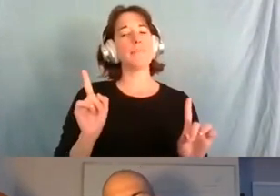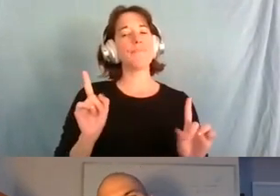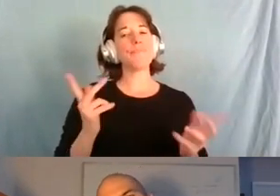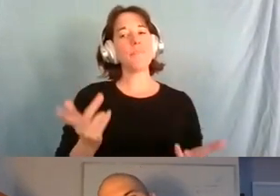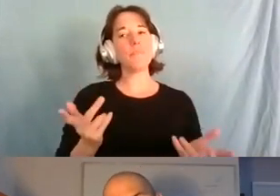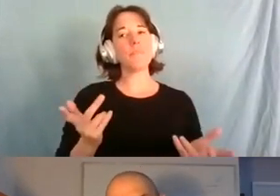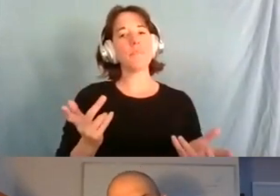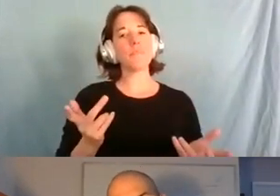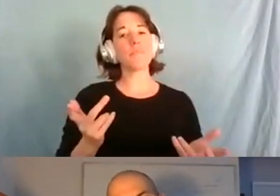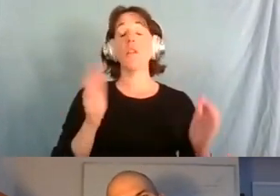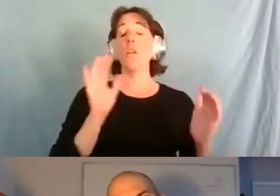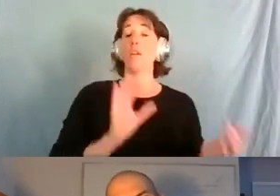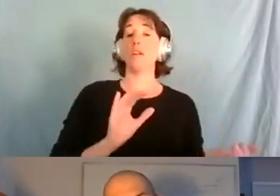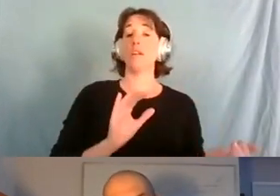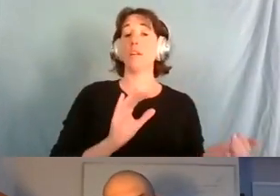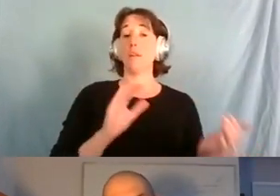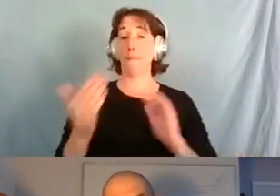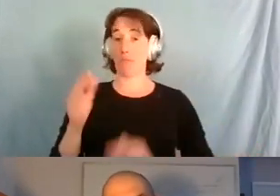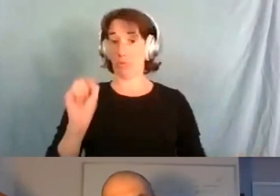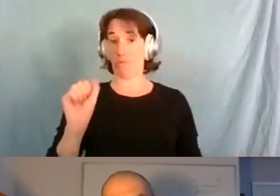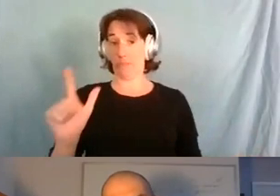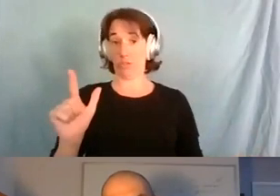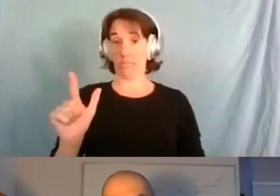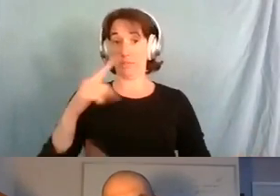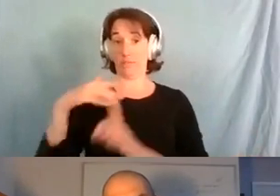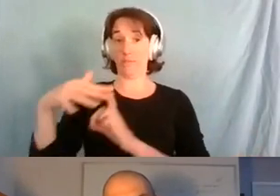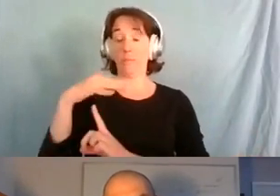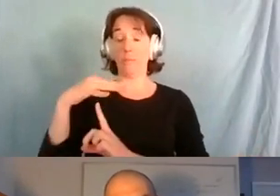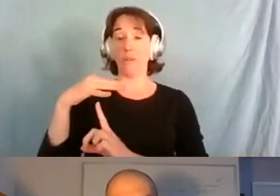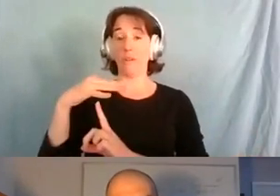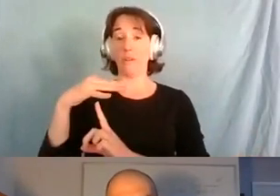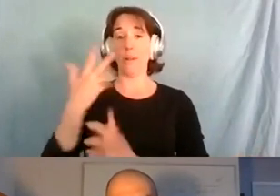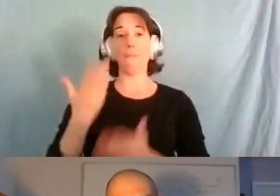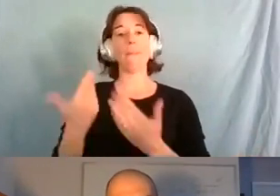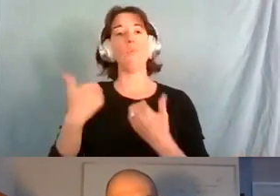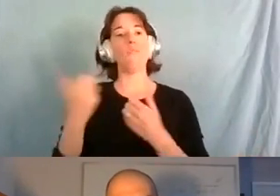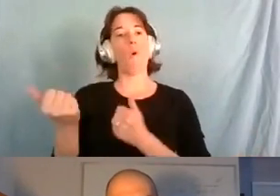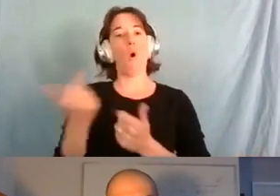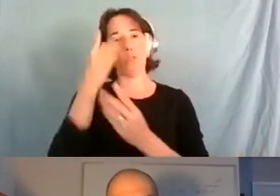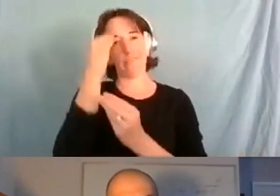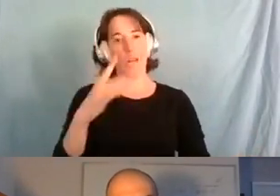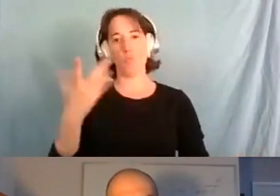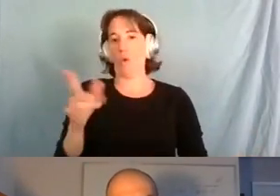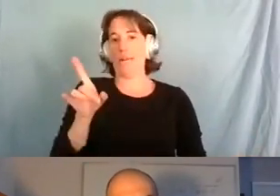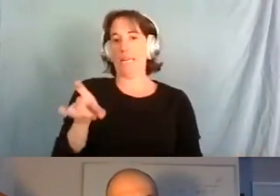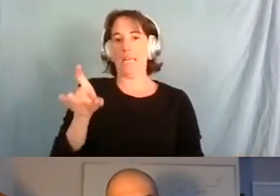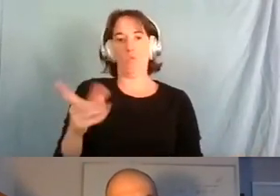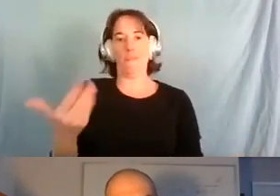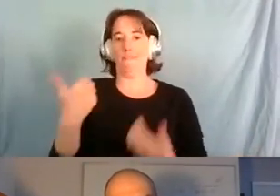whereas in the supervised setting you might have all the data that you need sort of in order to do